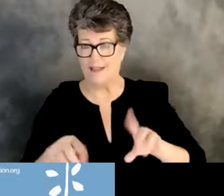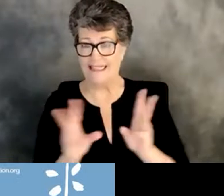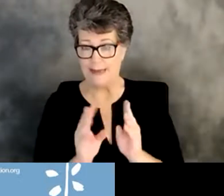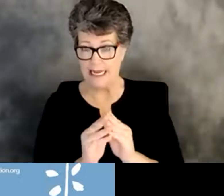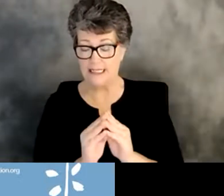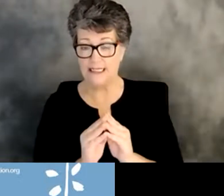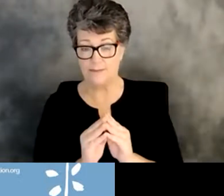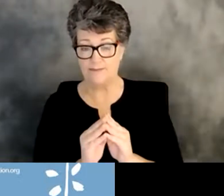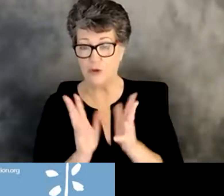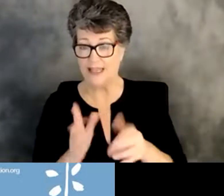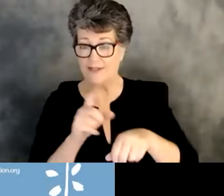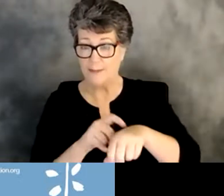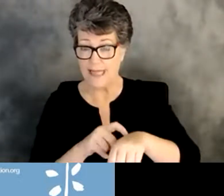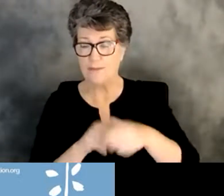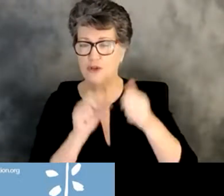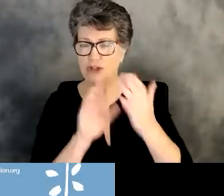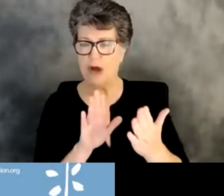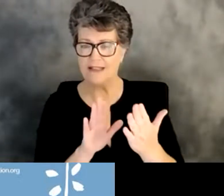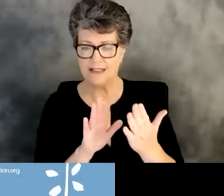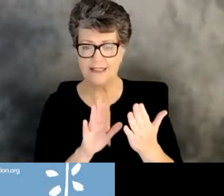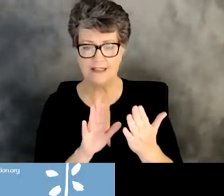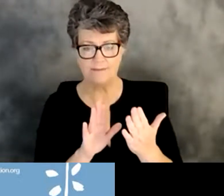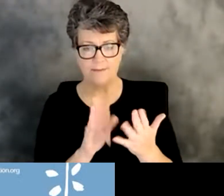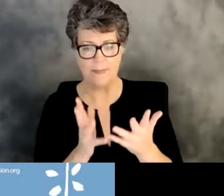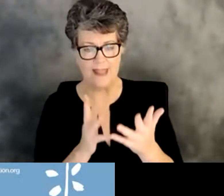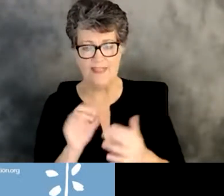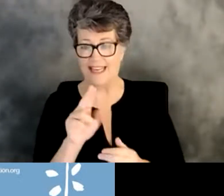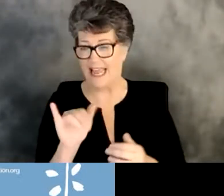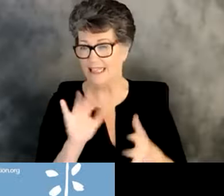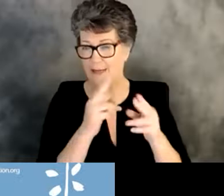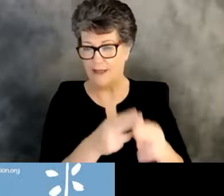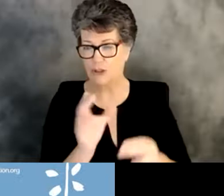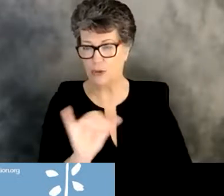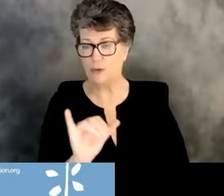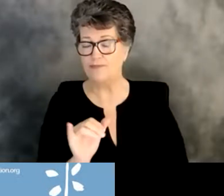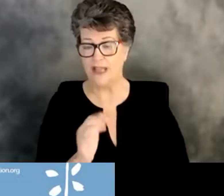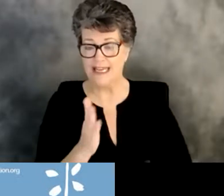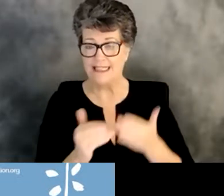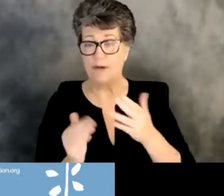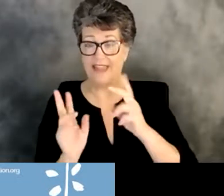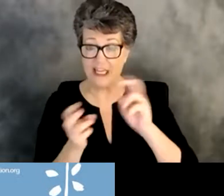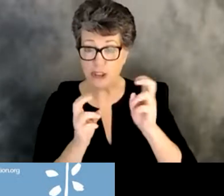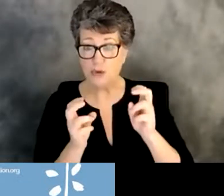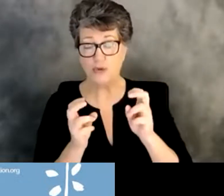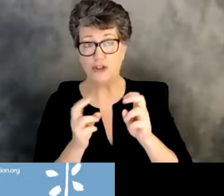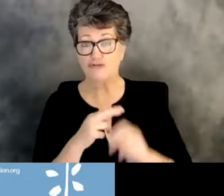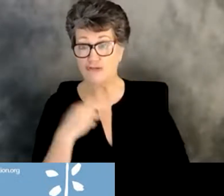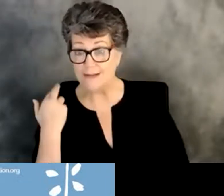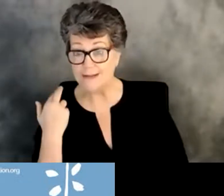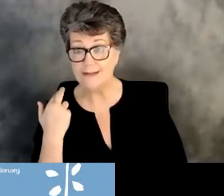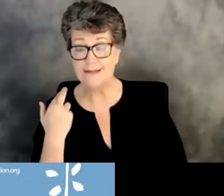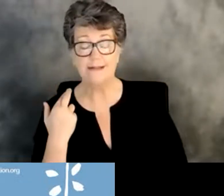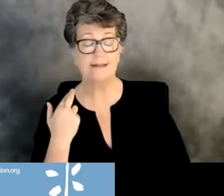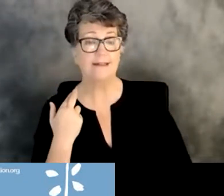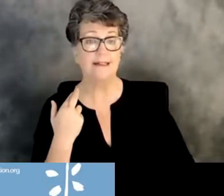to address kind of, I think Nancy mentioned, some of the issues, maybe risks, as much as we can,